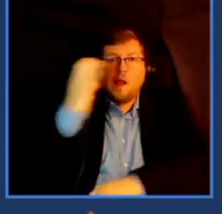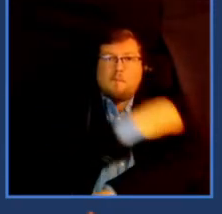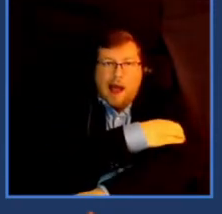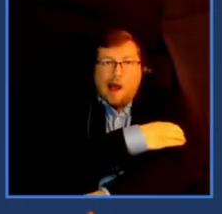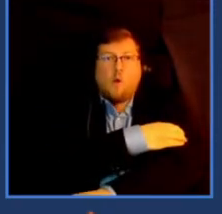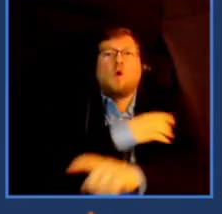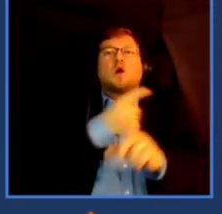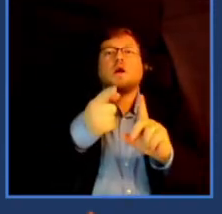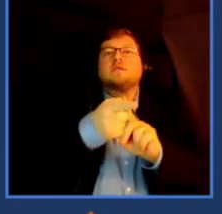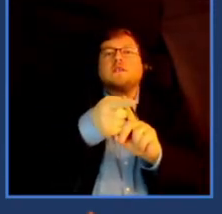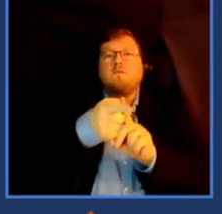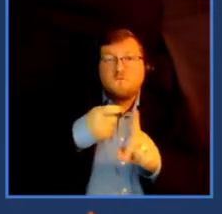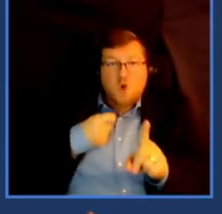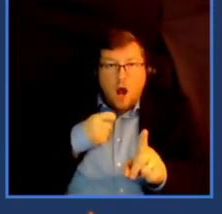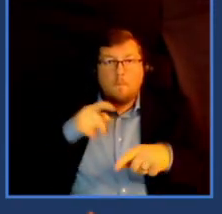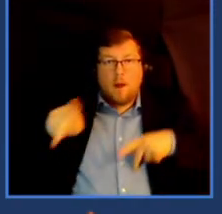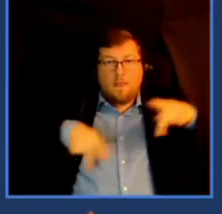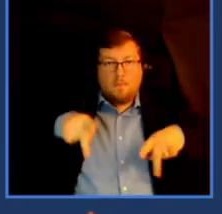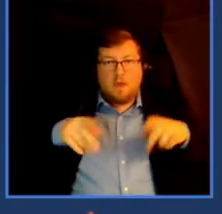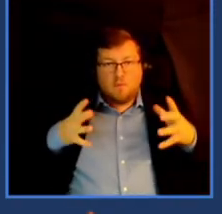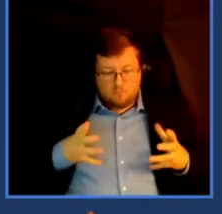people. From the people.